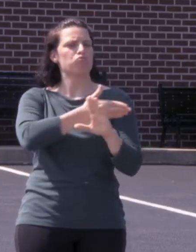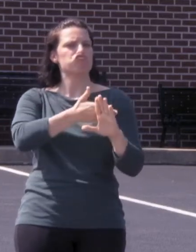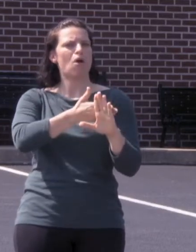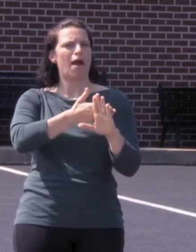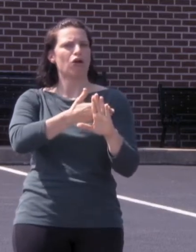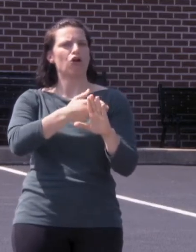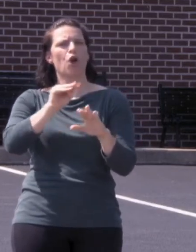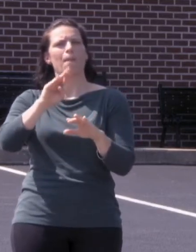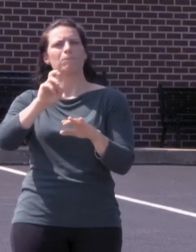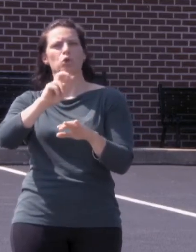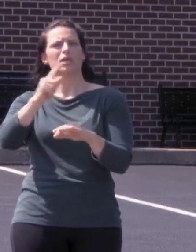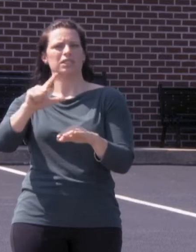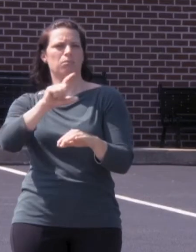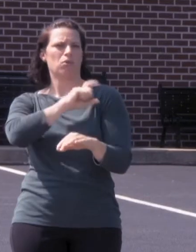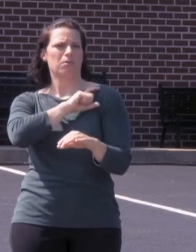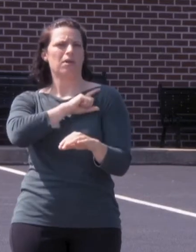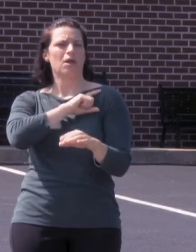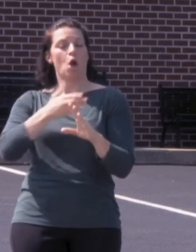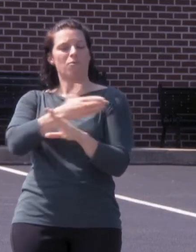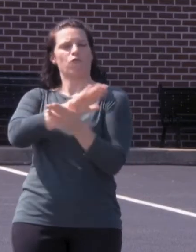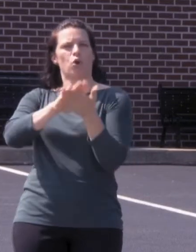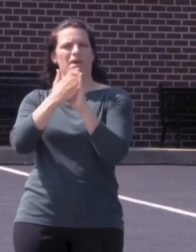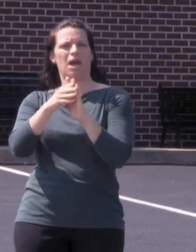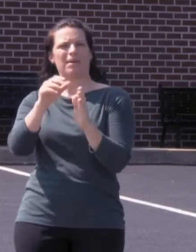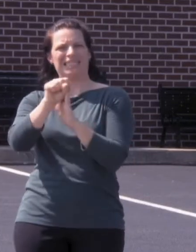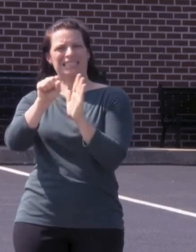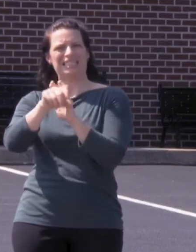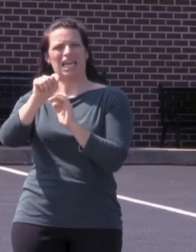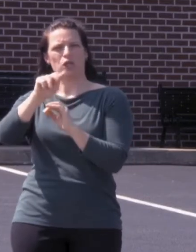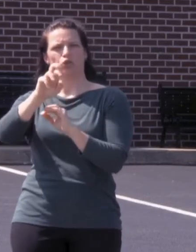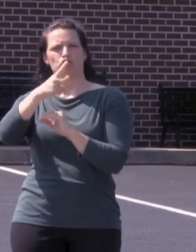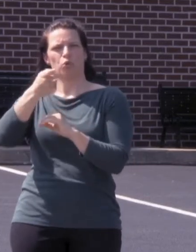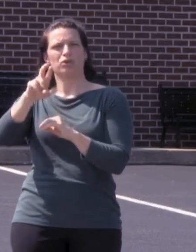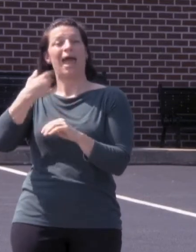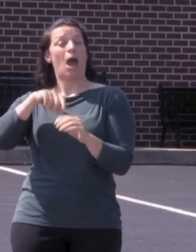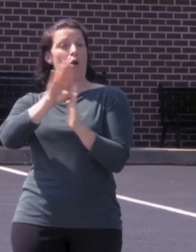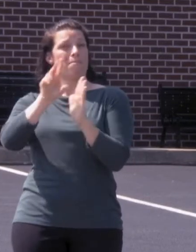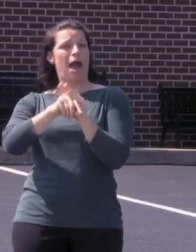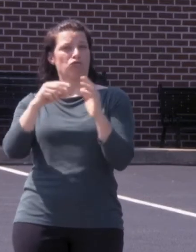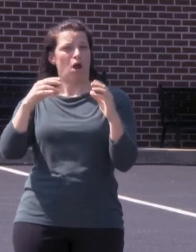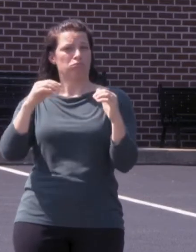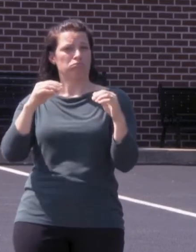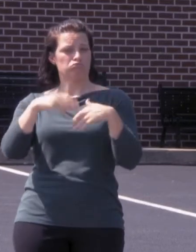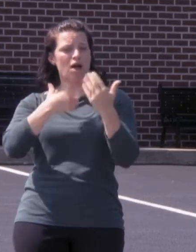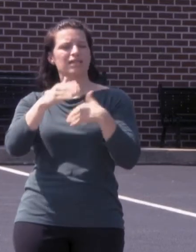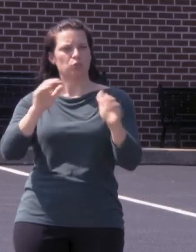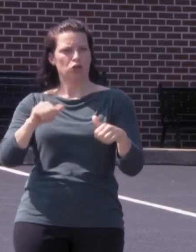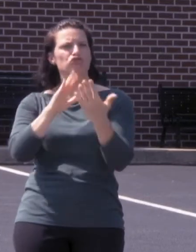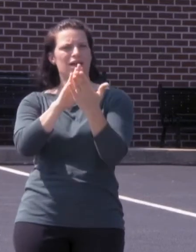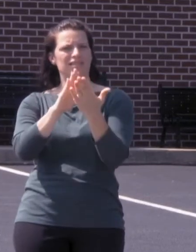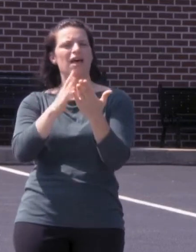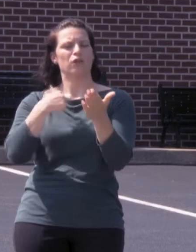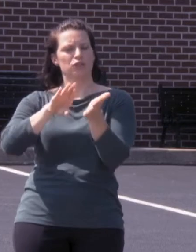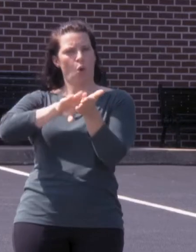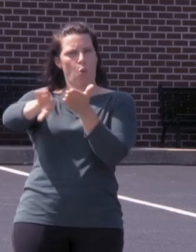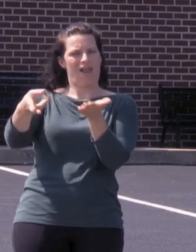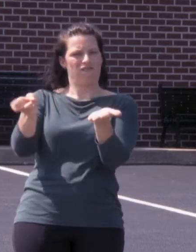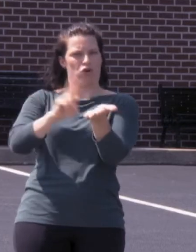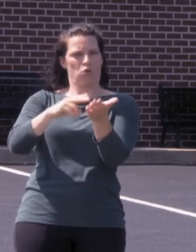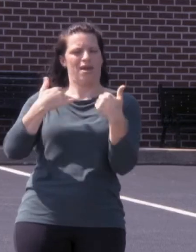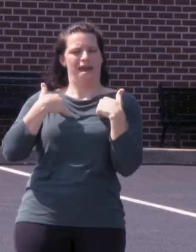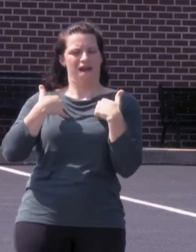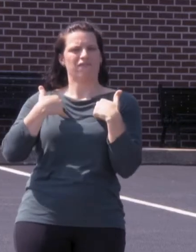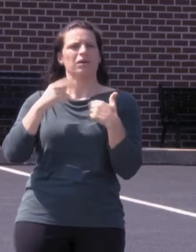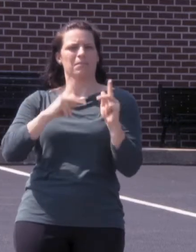law enforcement prior to becoming troopers, and our background process would address that. There's a waiver that's signed through our background